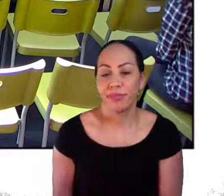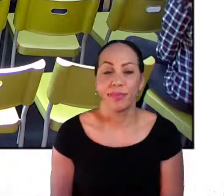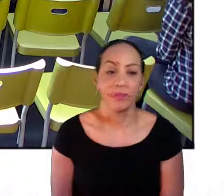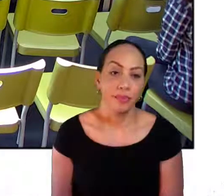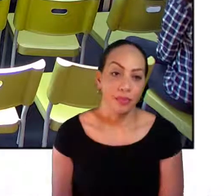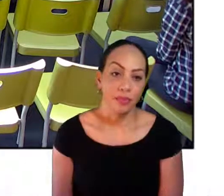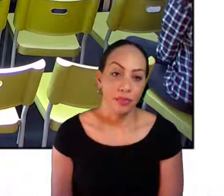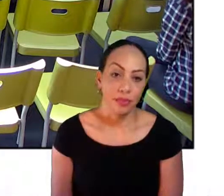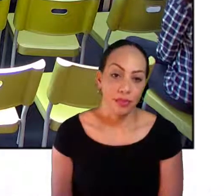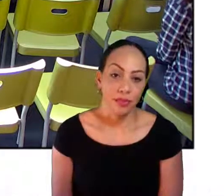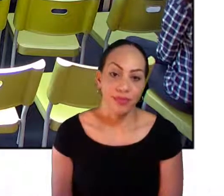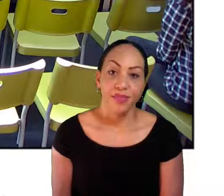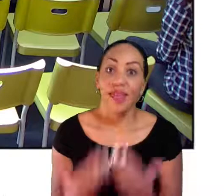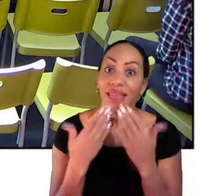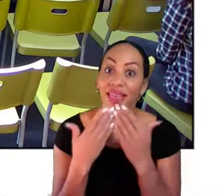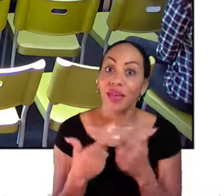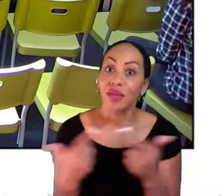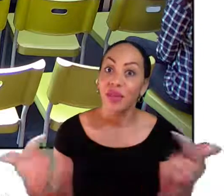Thank you so much.